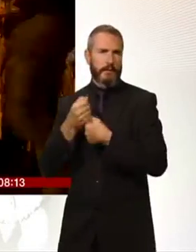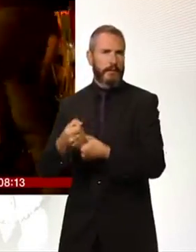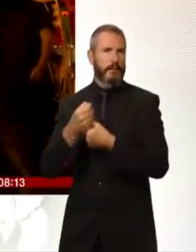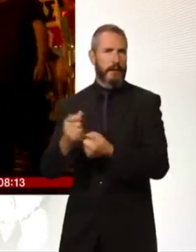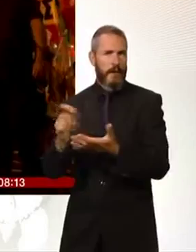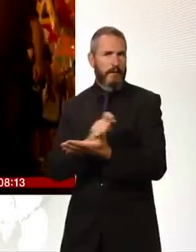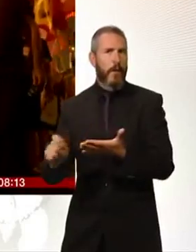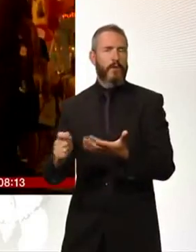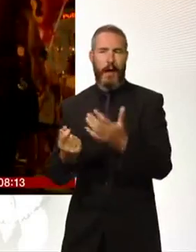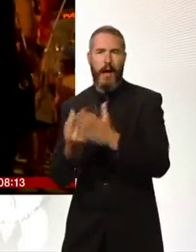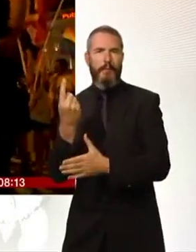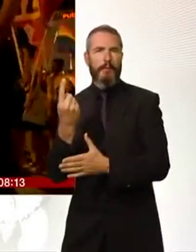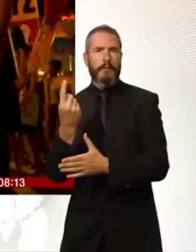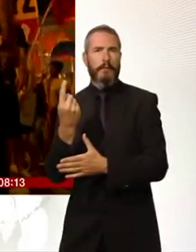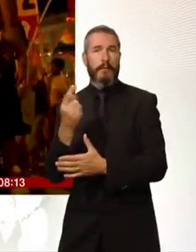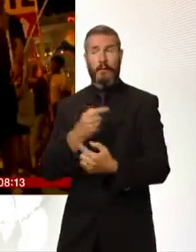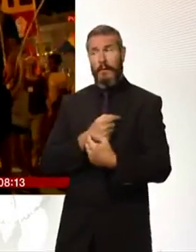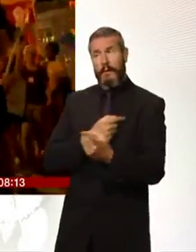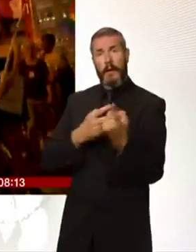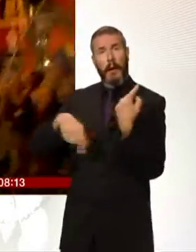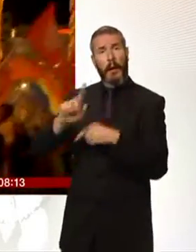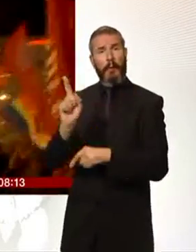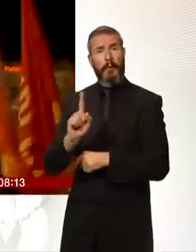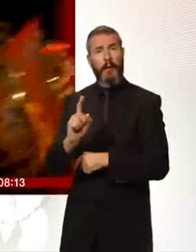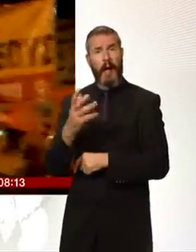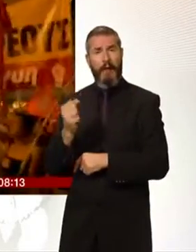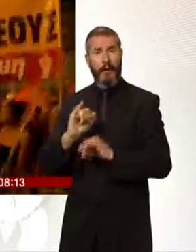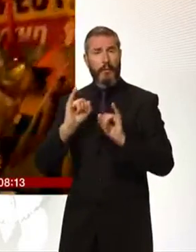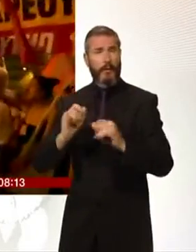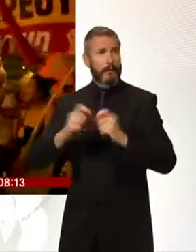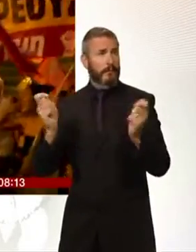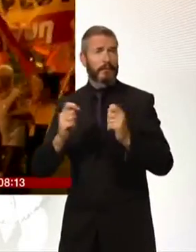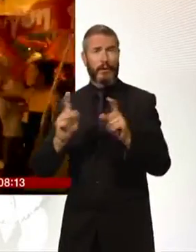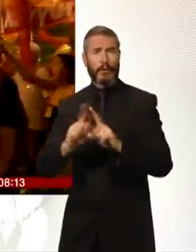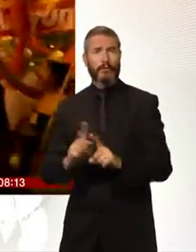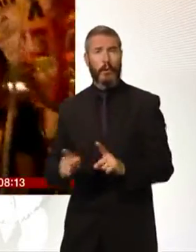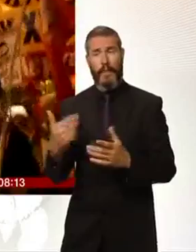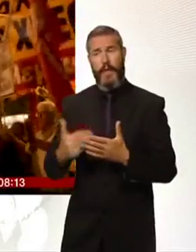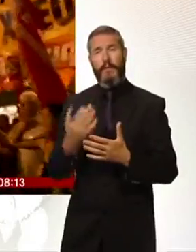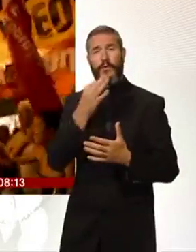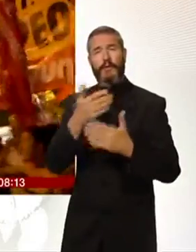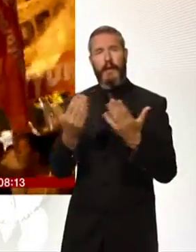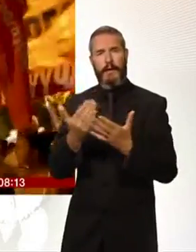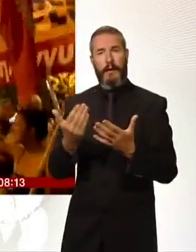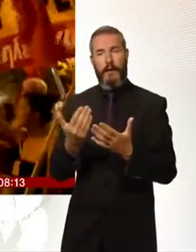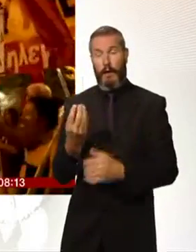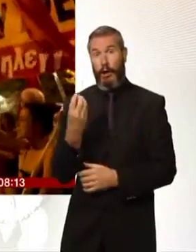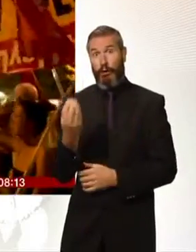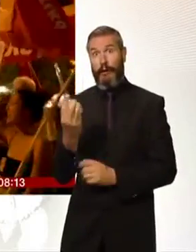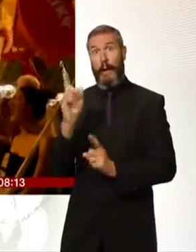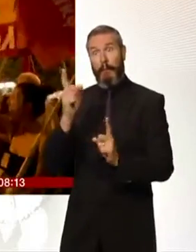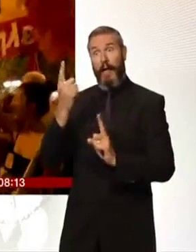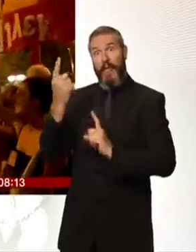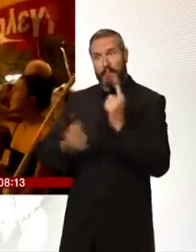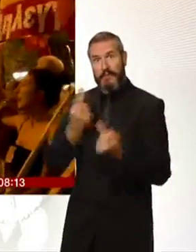this referendum. The fact that in spite of the huge propaganda produced in the last days, the Greek